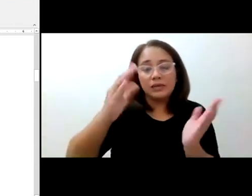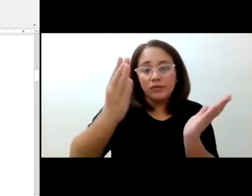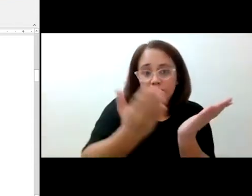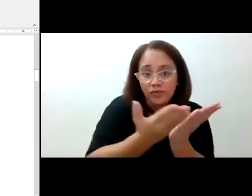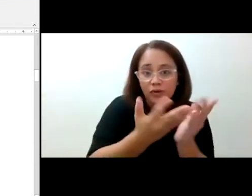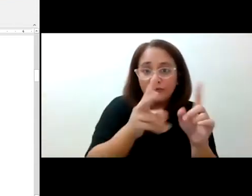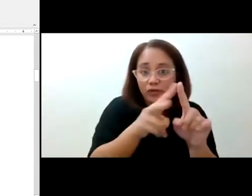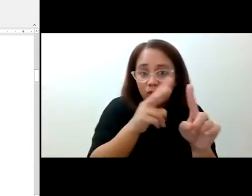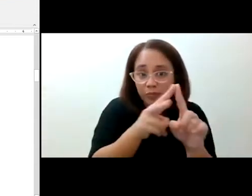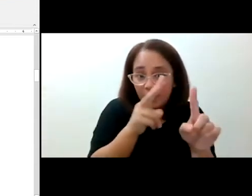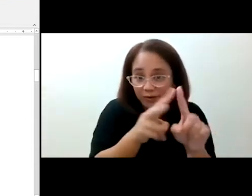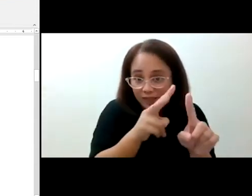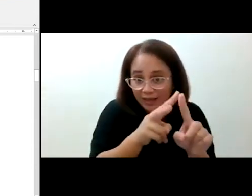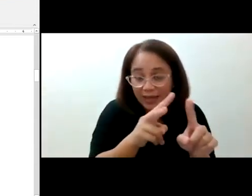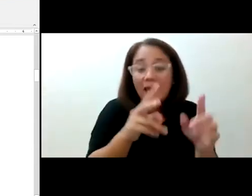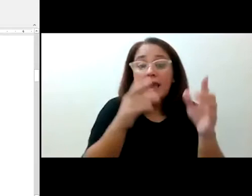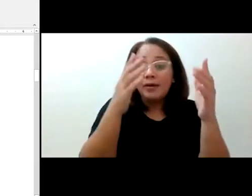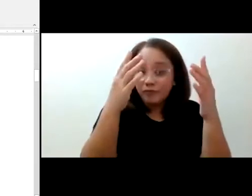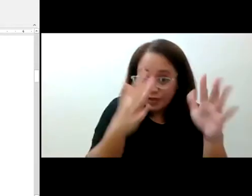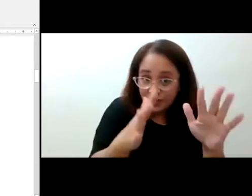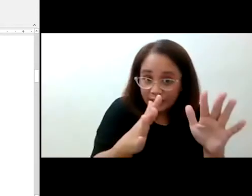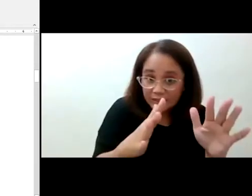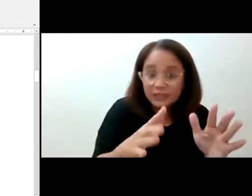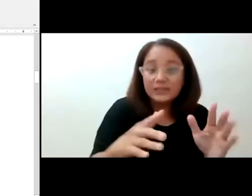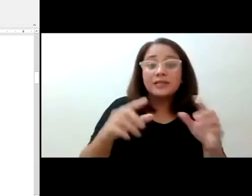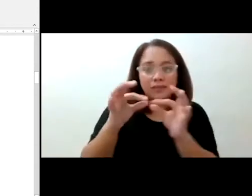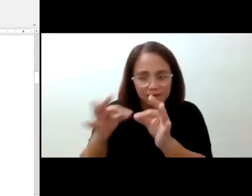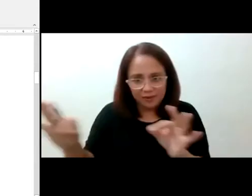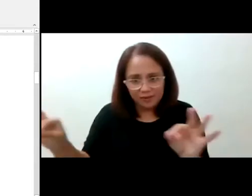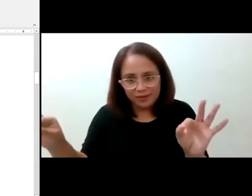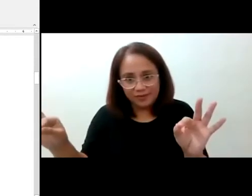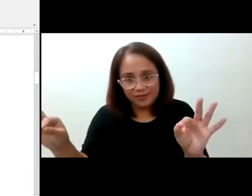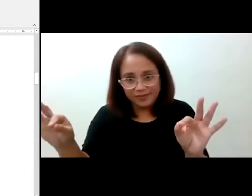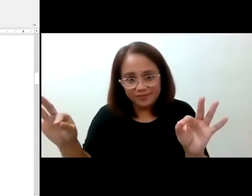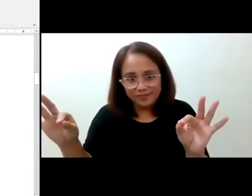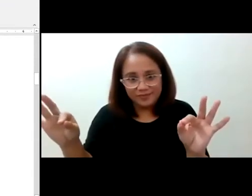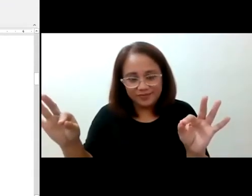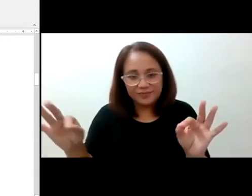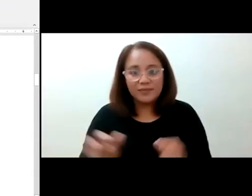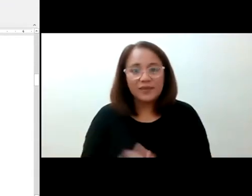you introduce the grammar. The question in number